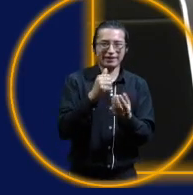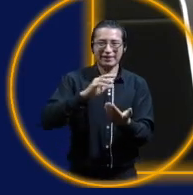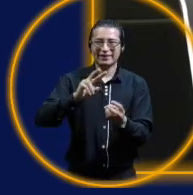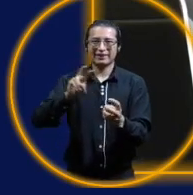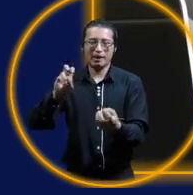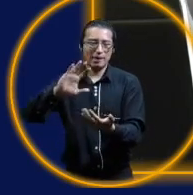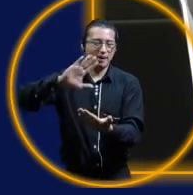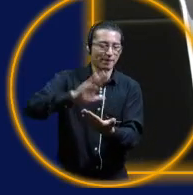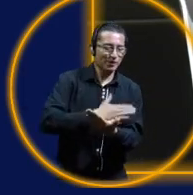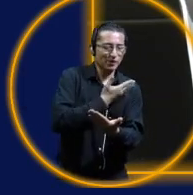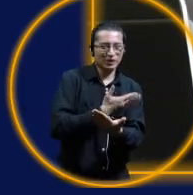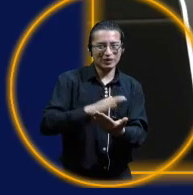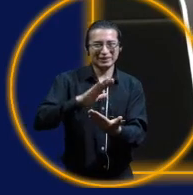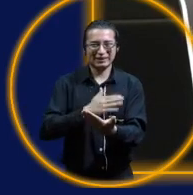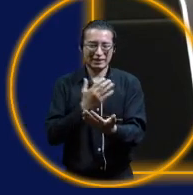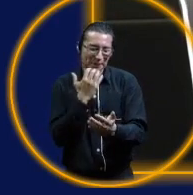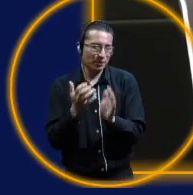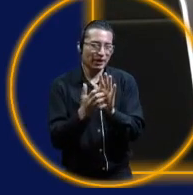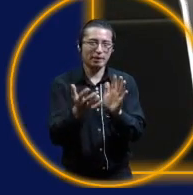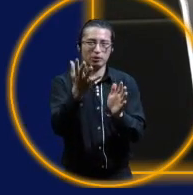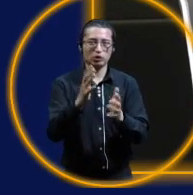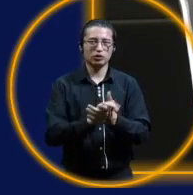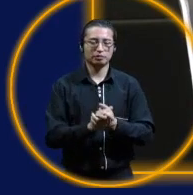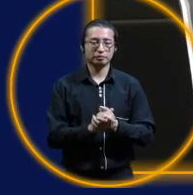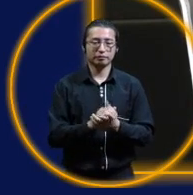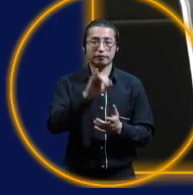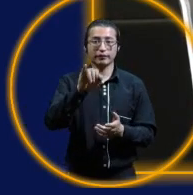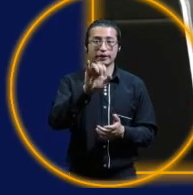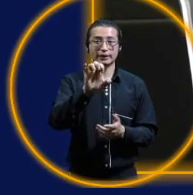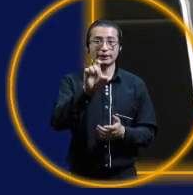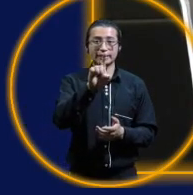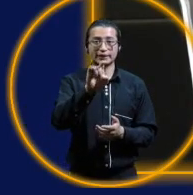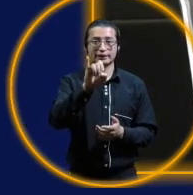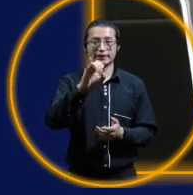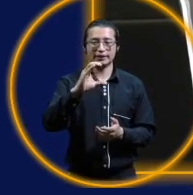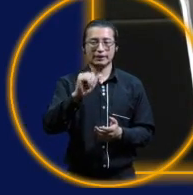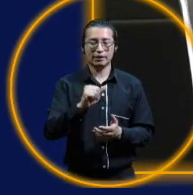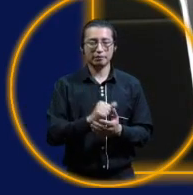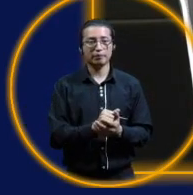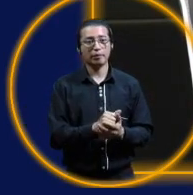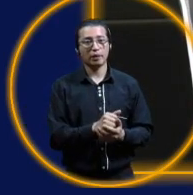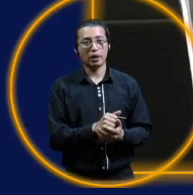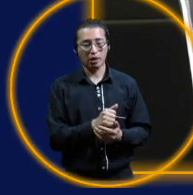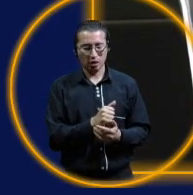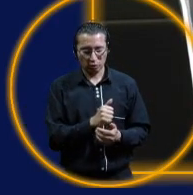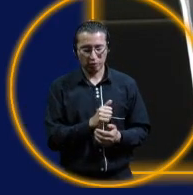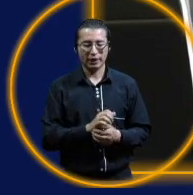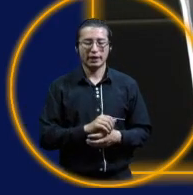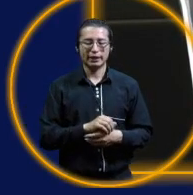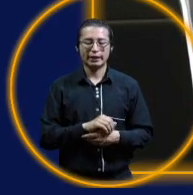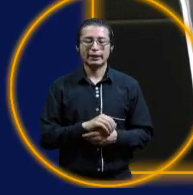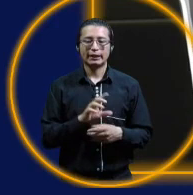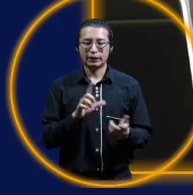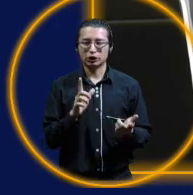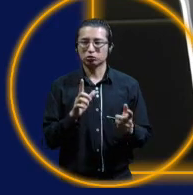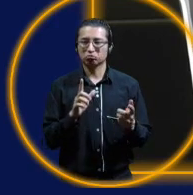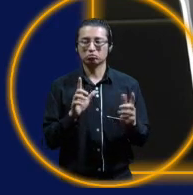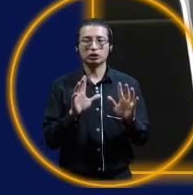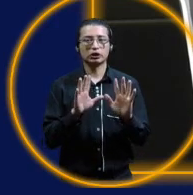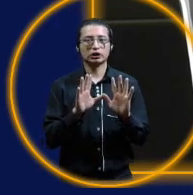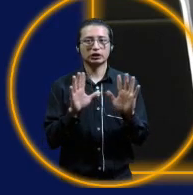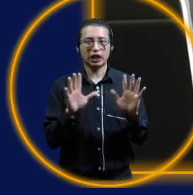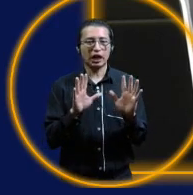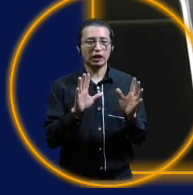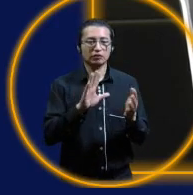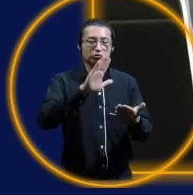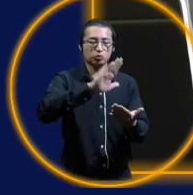For example, mm-hmm. Jessica, one day, after she had finished her album, the new